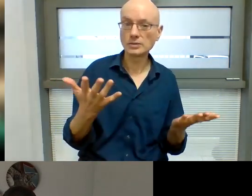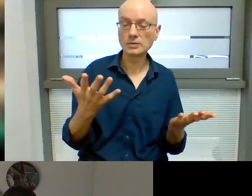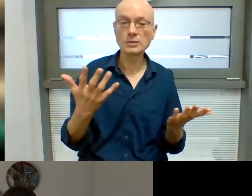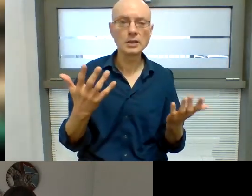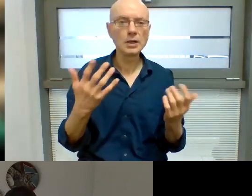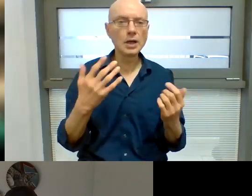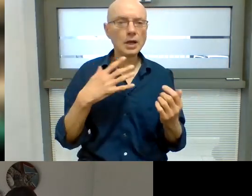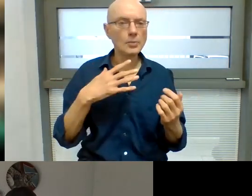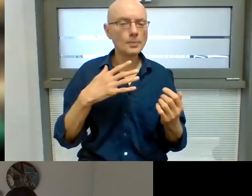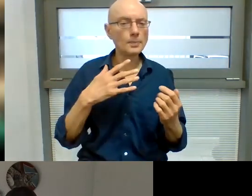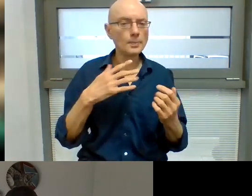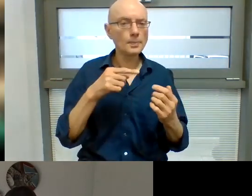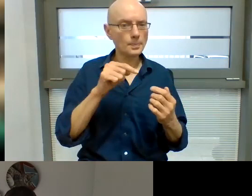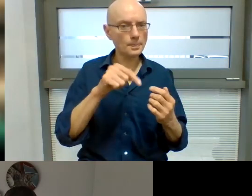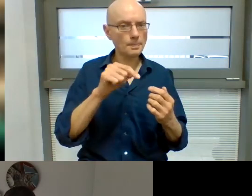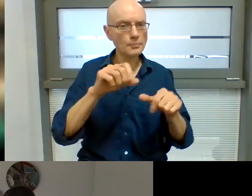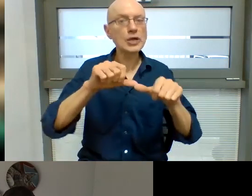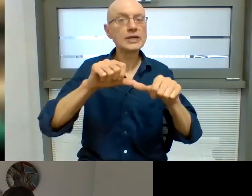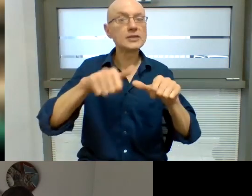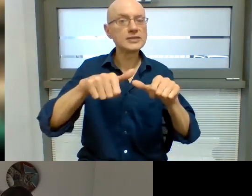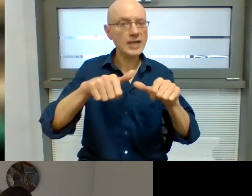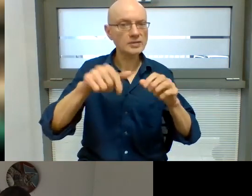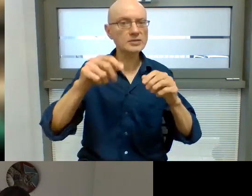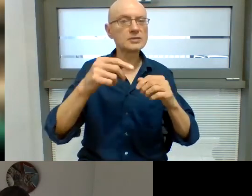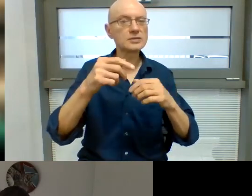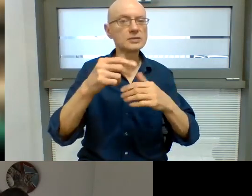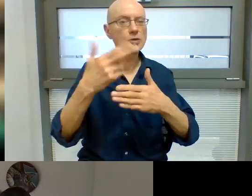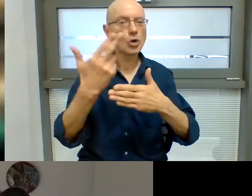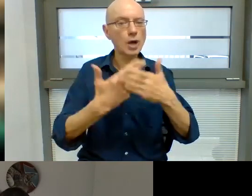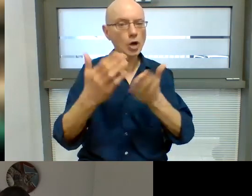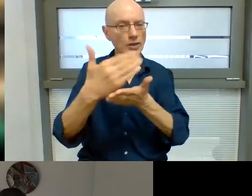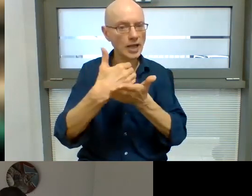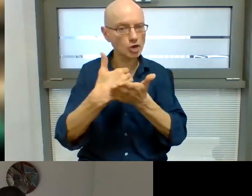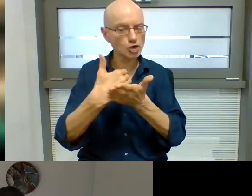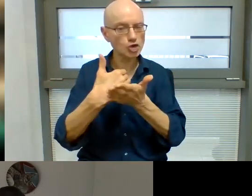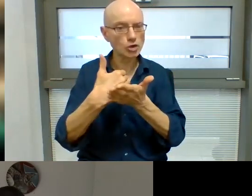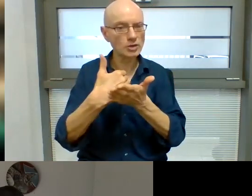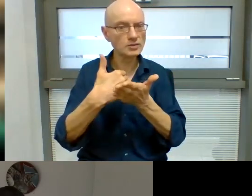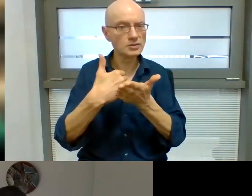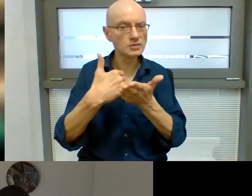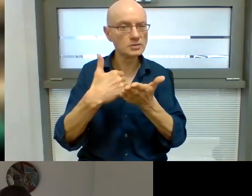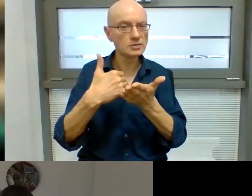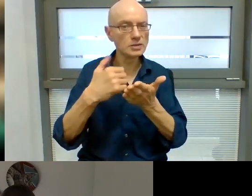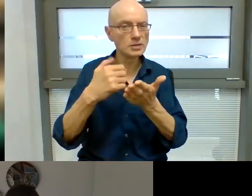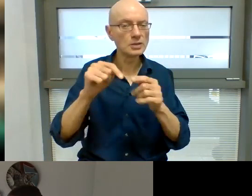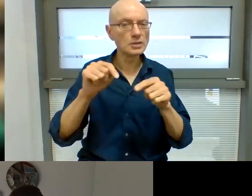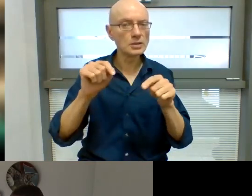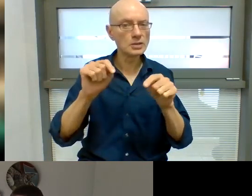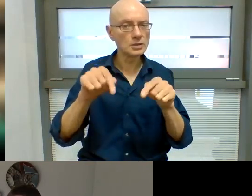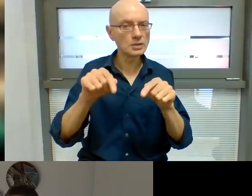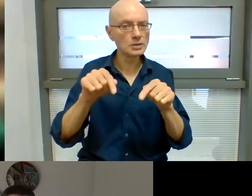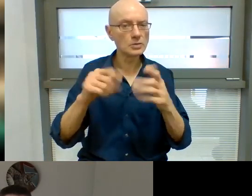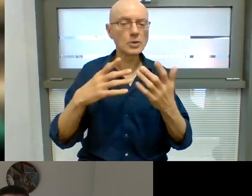I wanted to, with the next collection, which was the revealing collection, the revealing culture head on, I